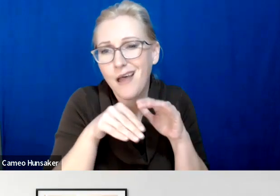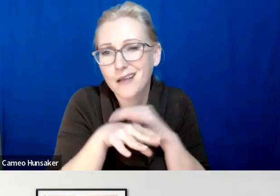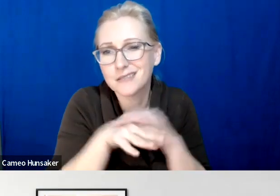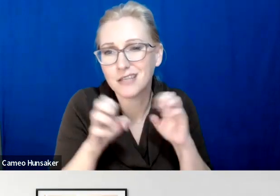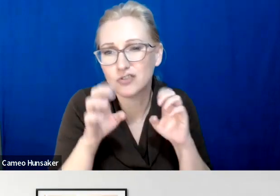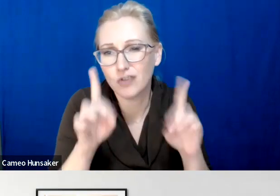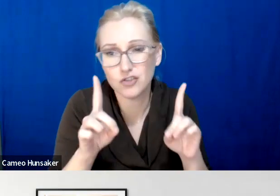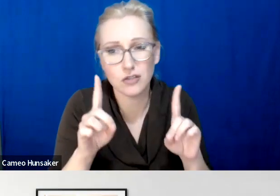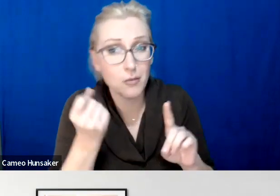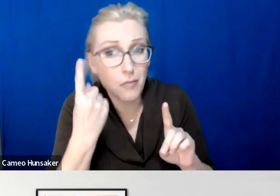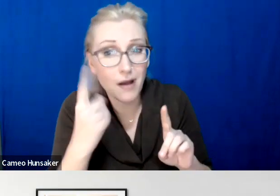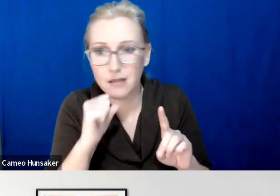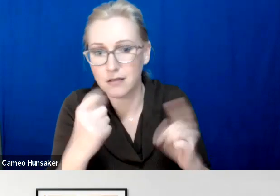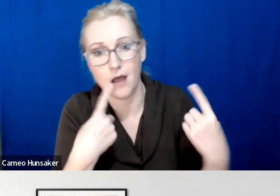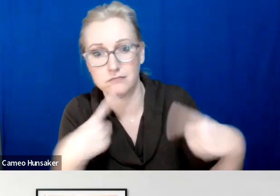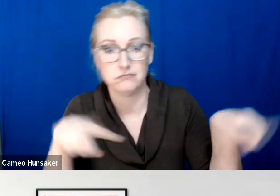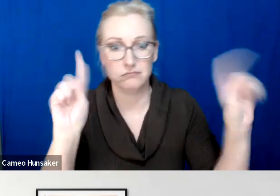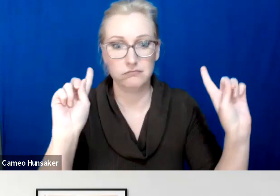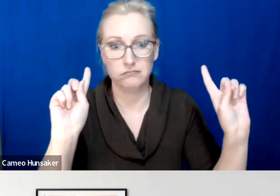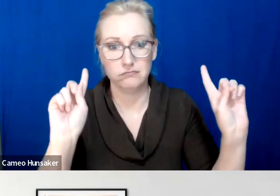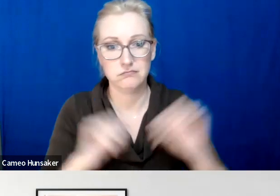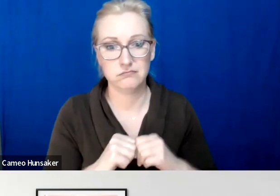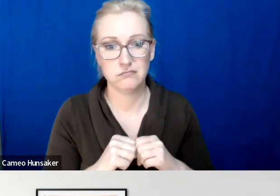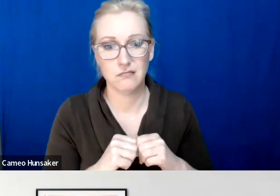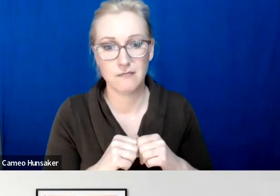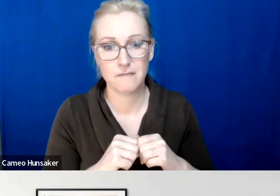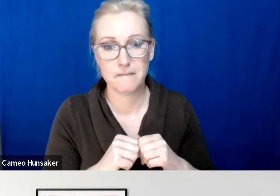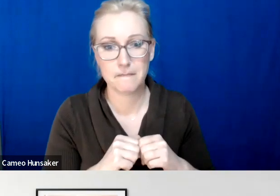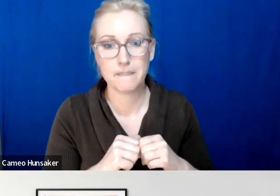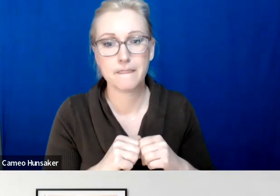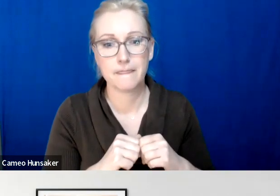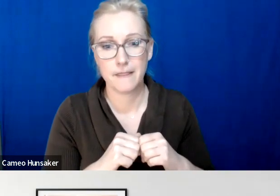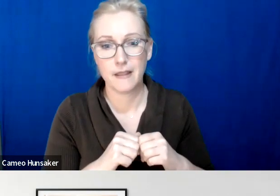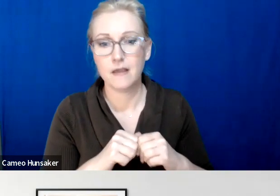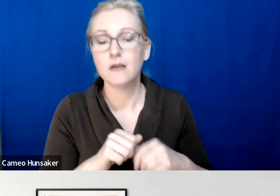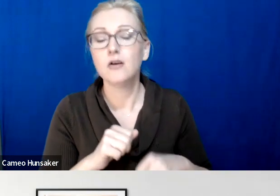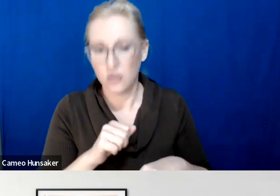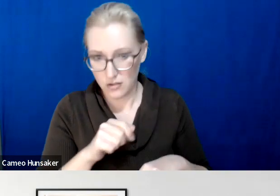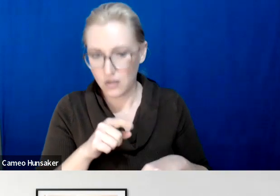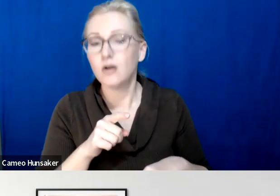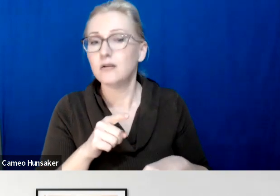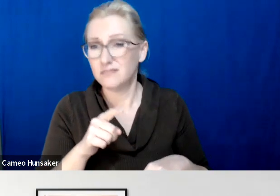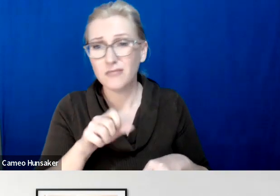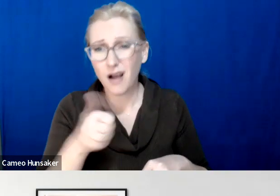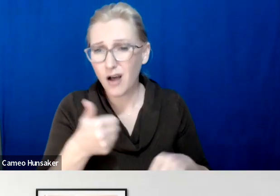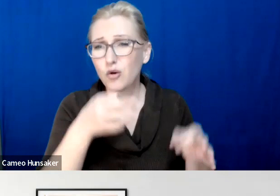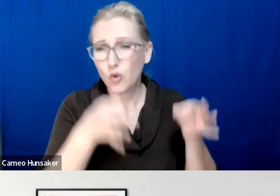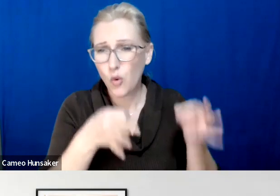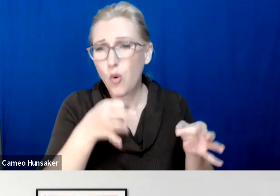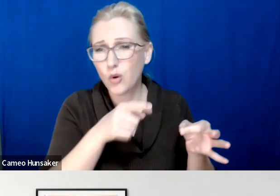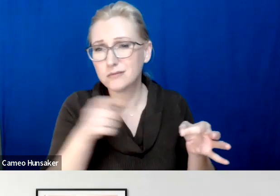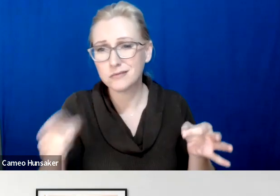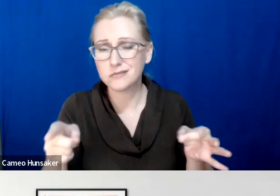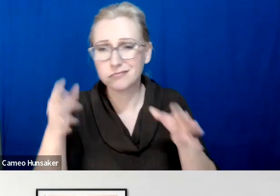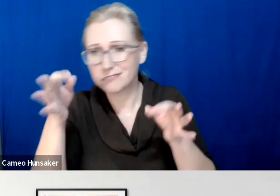education? Other courts in other parts of the country had sort of generated their own slightly